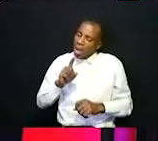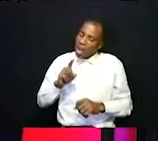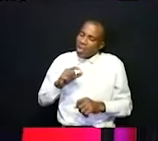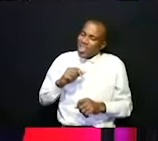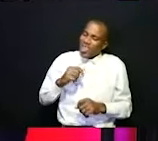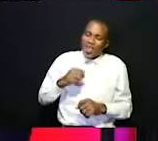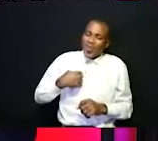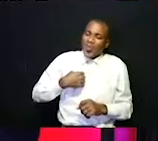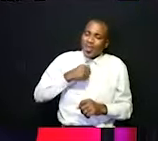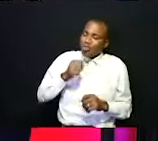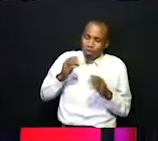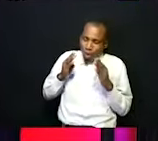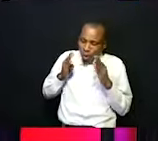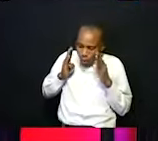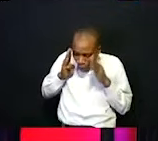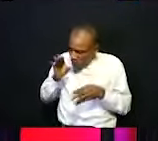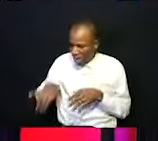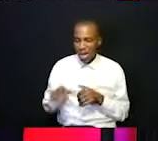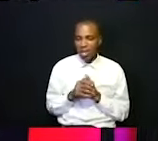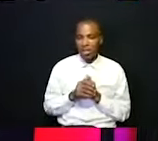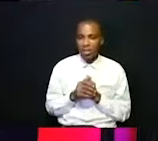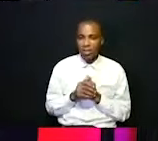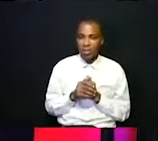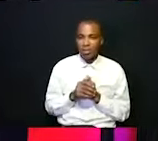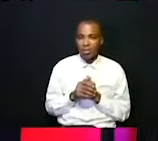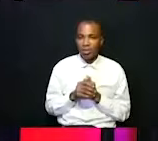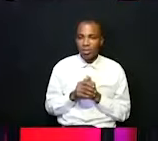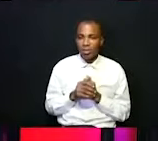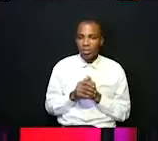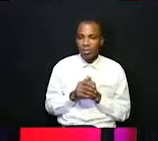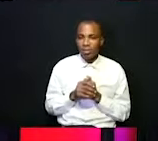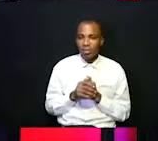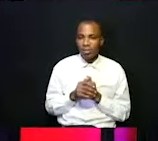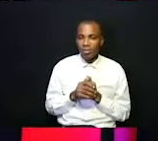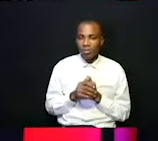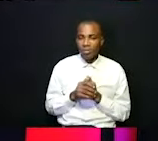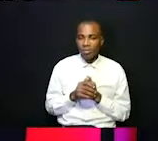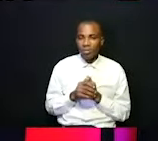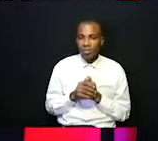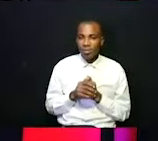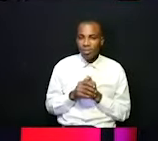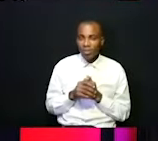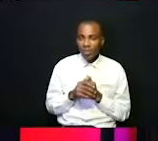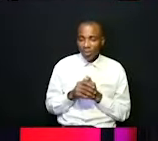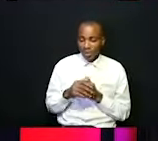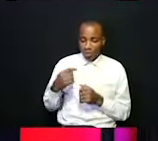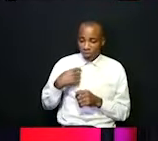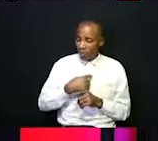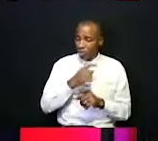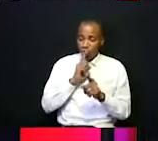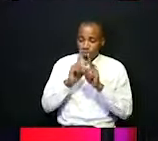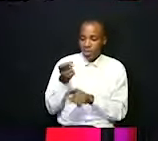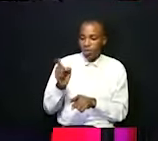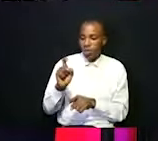mu no enu nya me wanwa dodo. I'm saying they climb because and we are just talking of 150 years after his death. So by